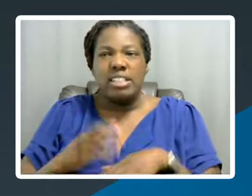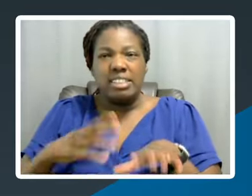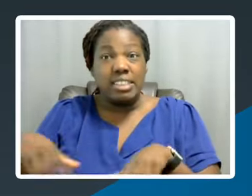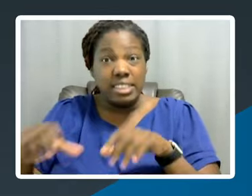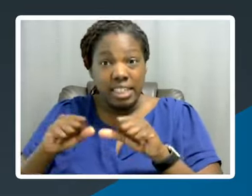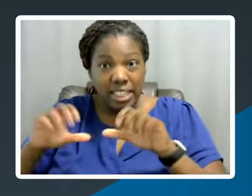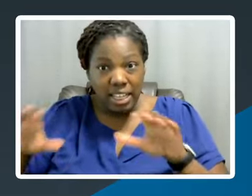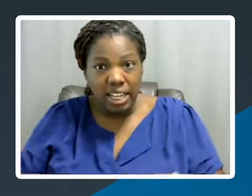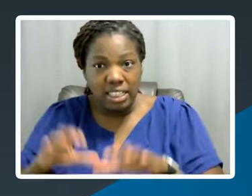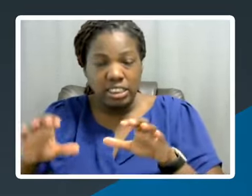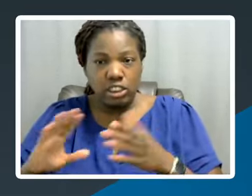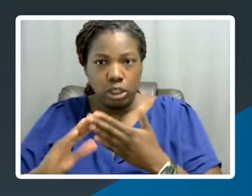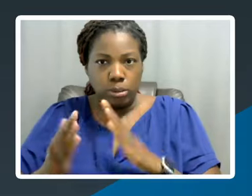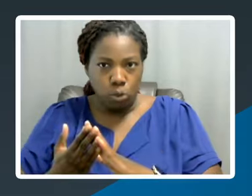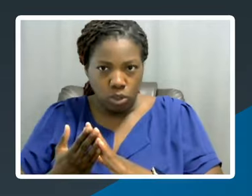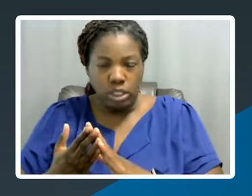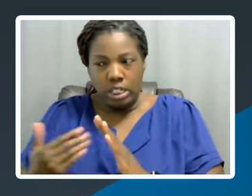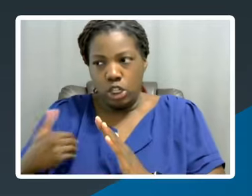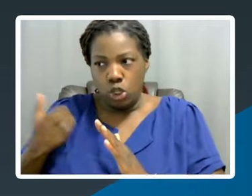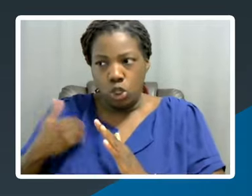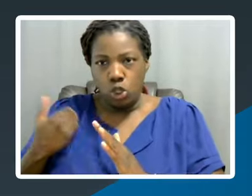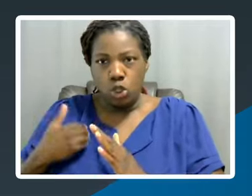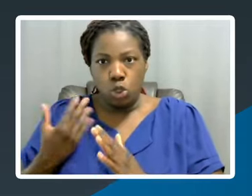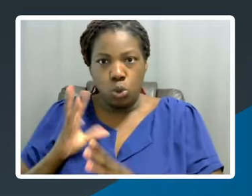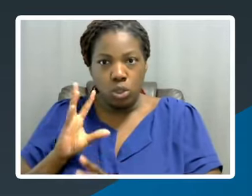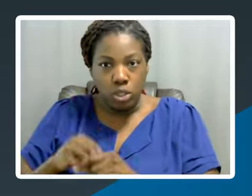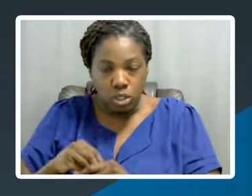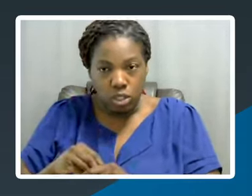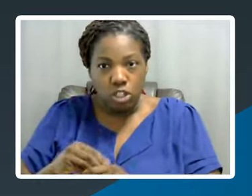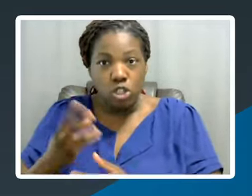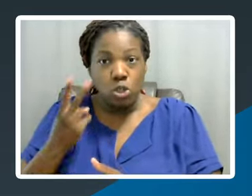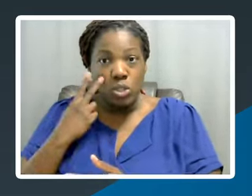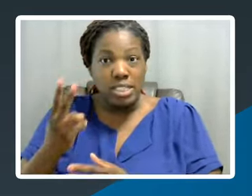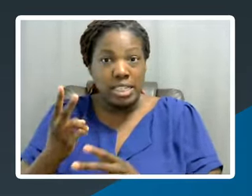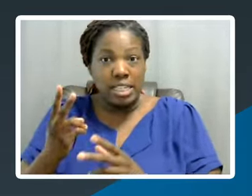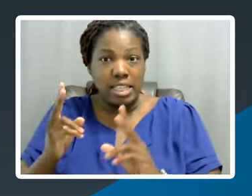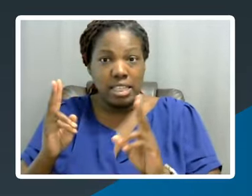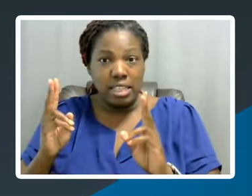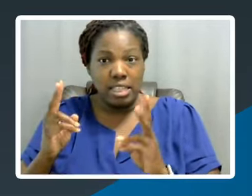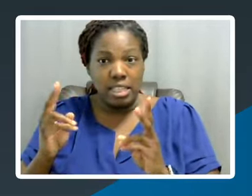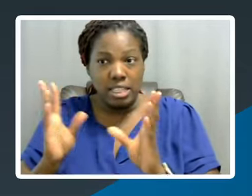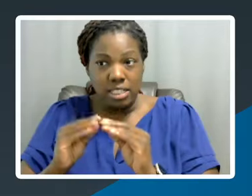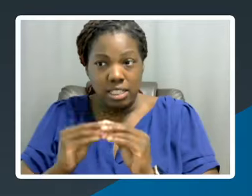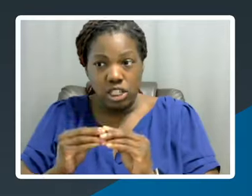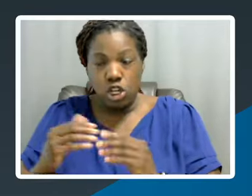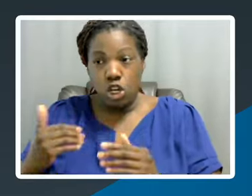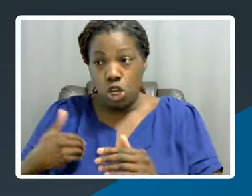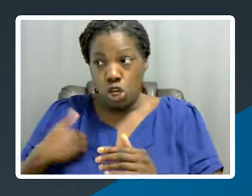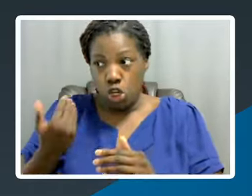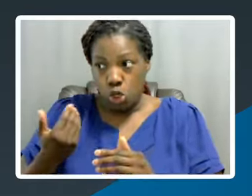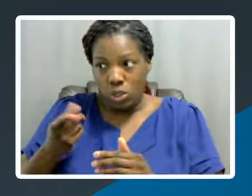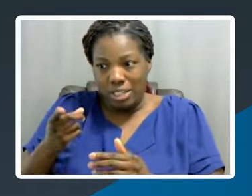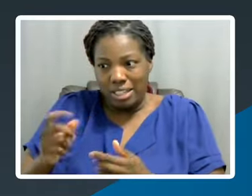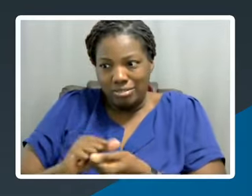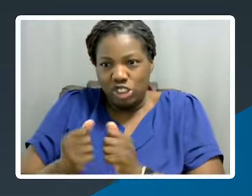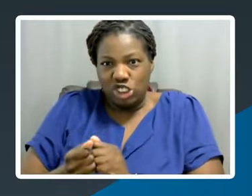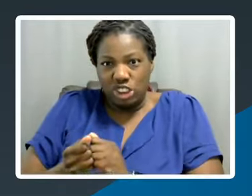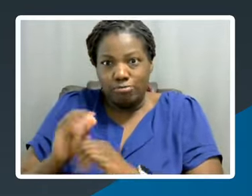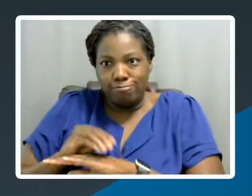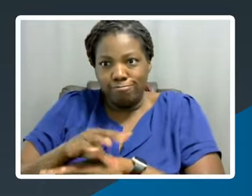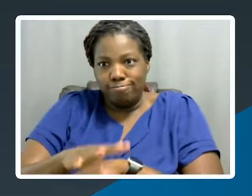engagement. You might want to check out the session entitled Youth as Agents of Change in Their Communities,